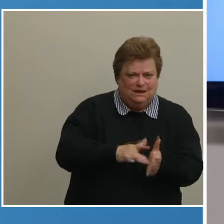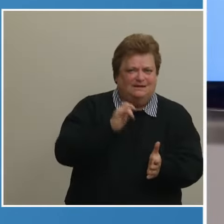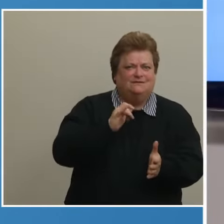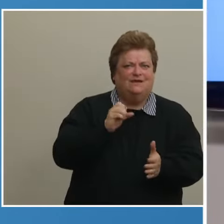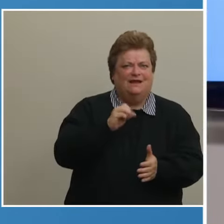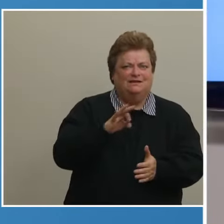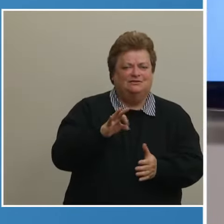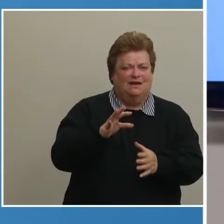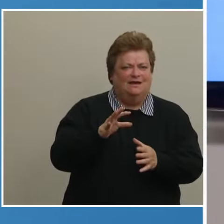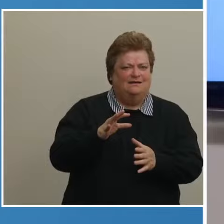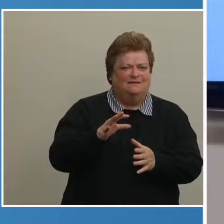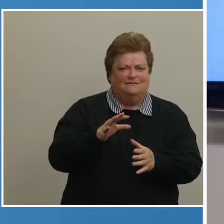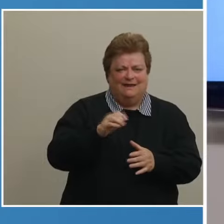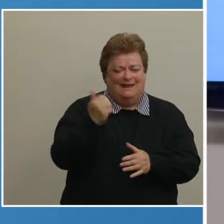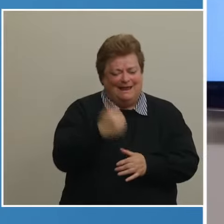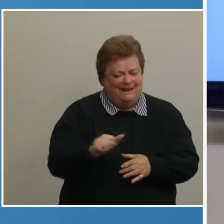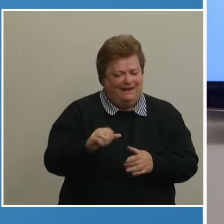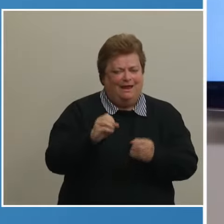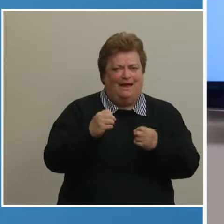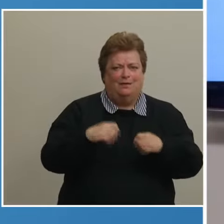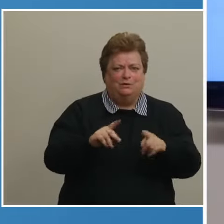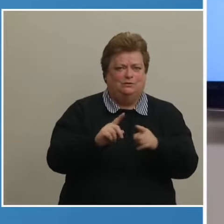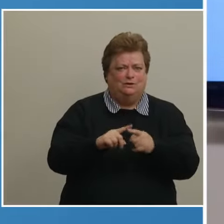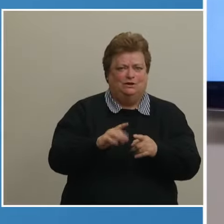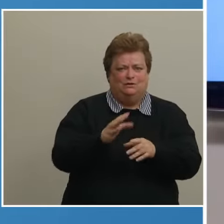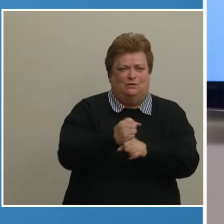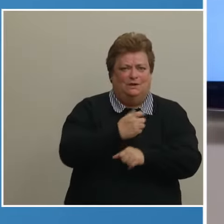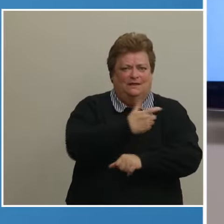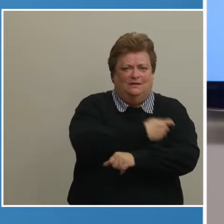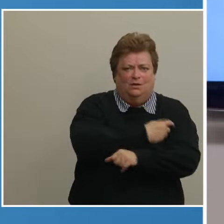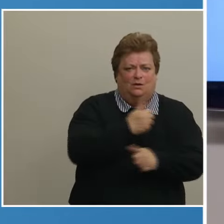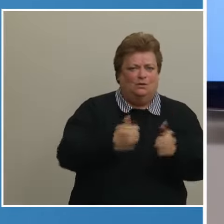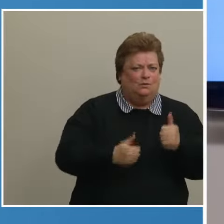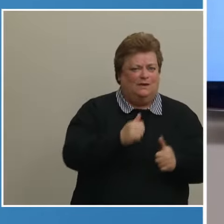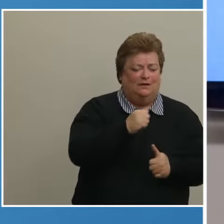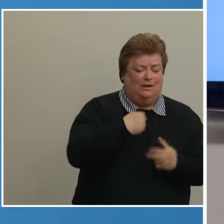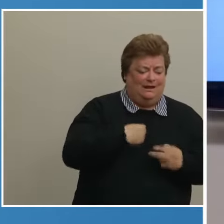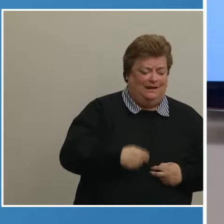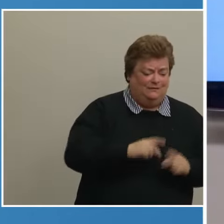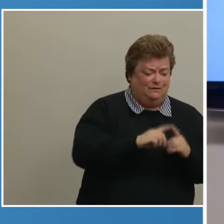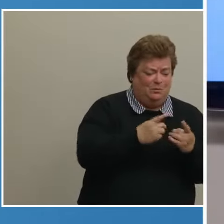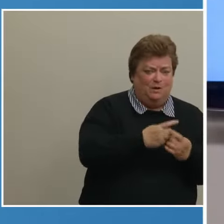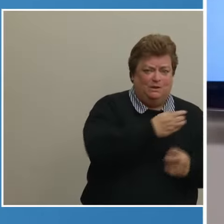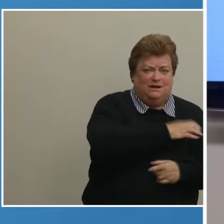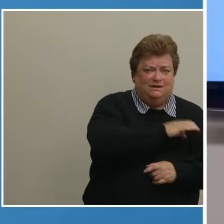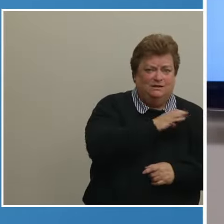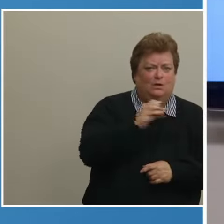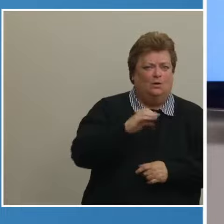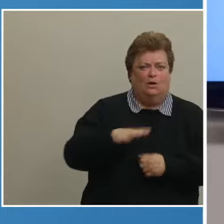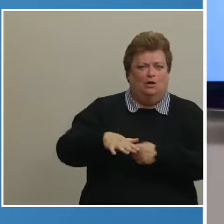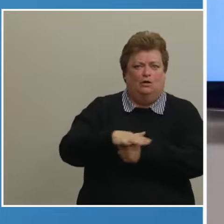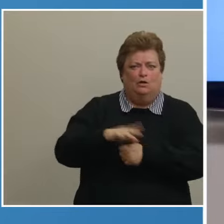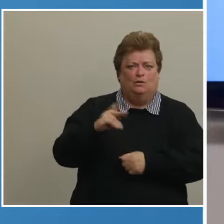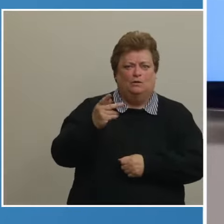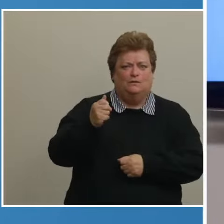get vaccinated that's available to them, whether it's at the health department clinic or a local